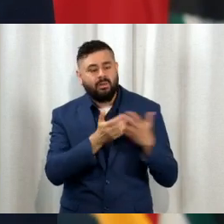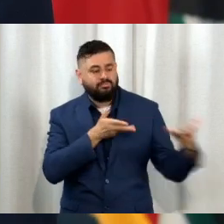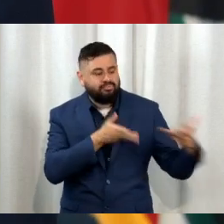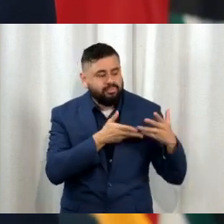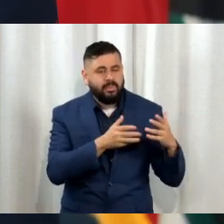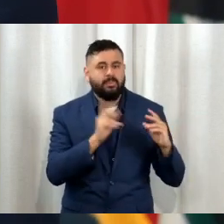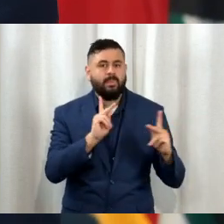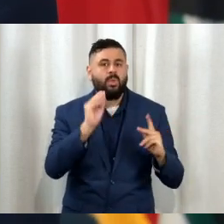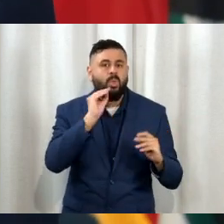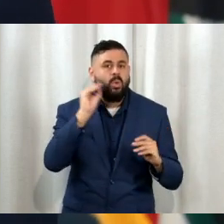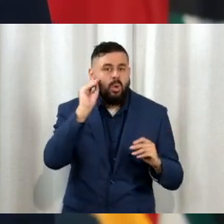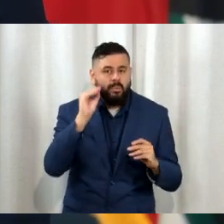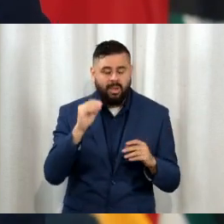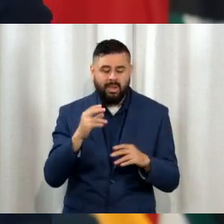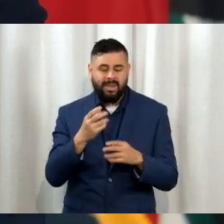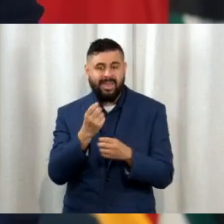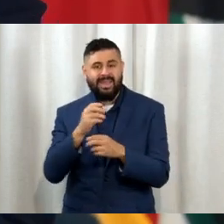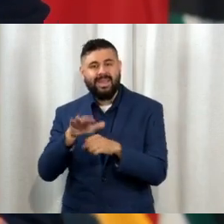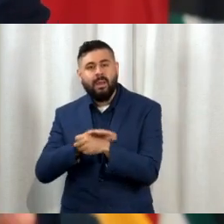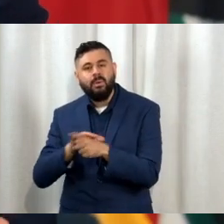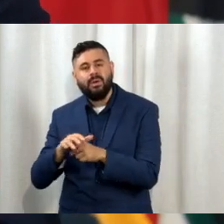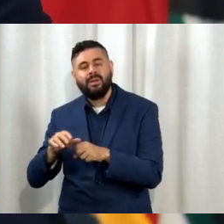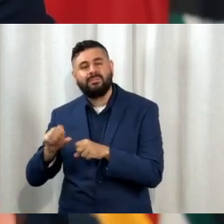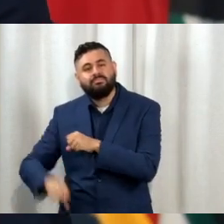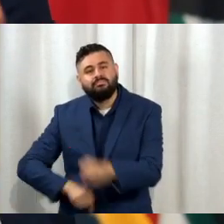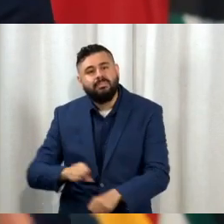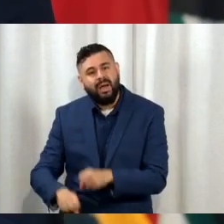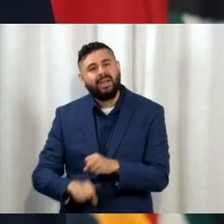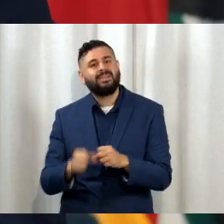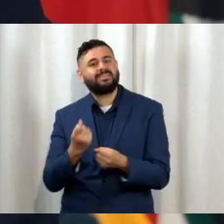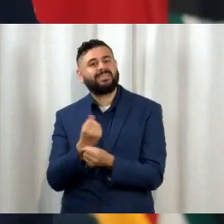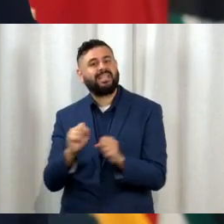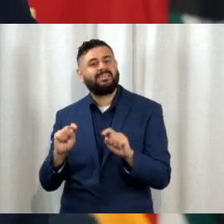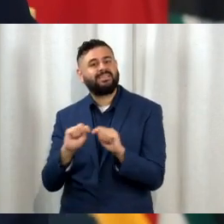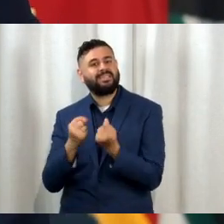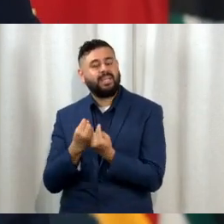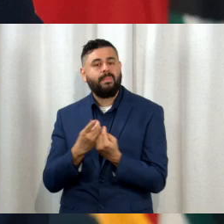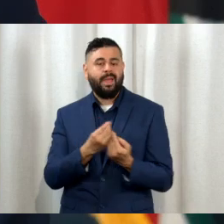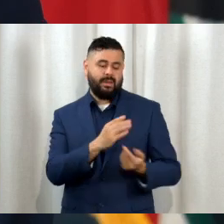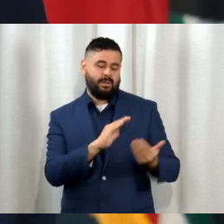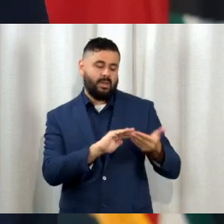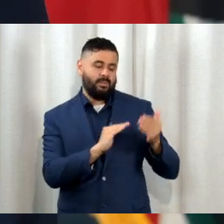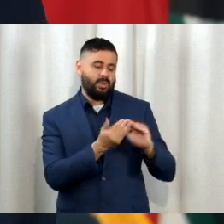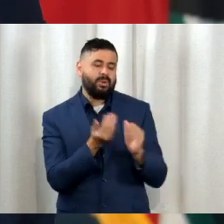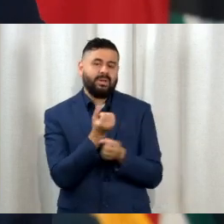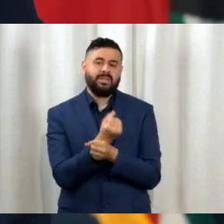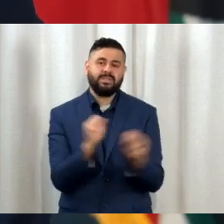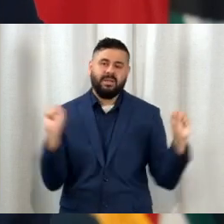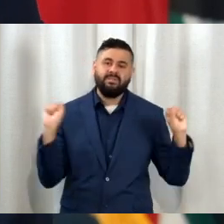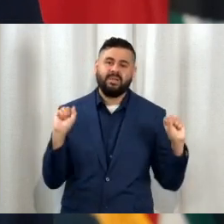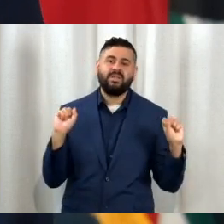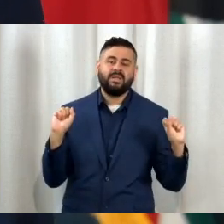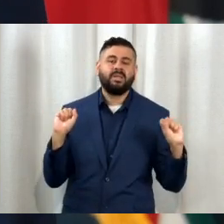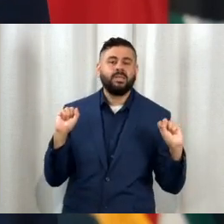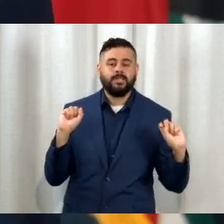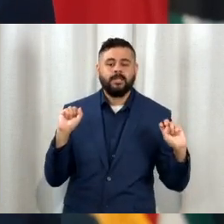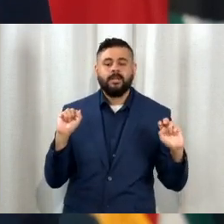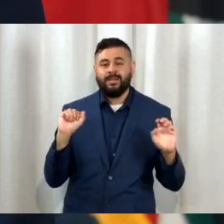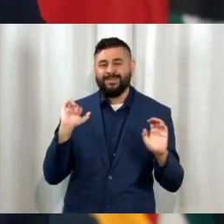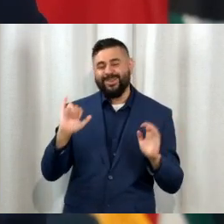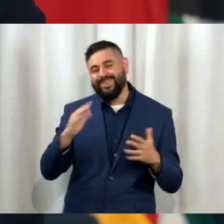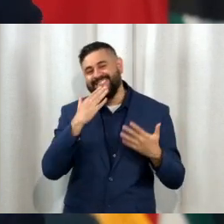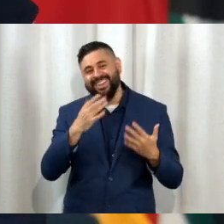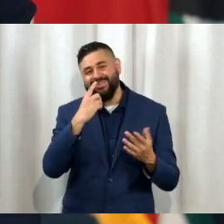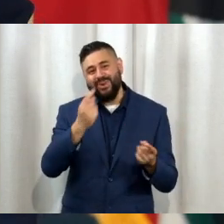leads the neighborhood safety bike teams and many of the community policing efforts that are happening in our community. So thanks so